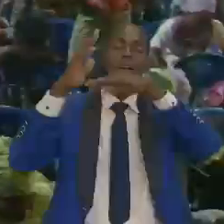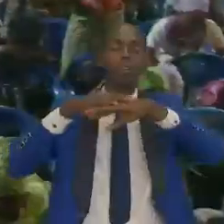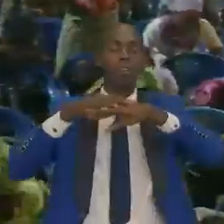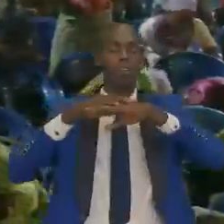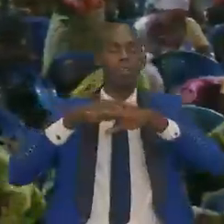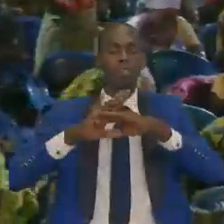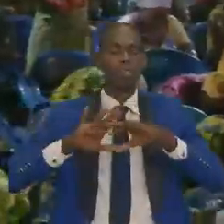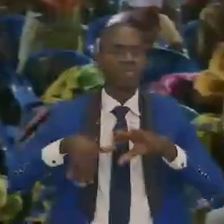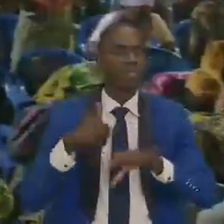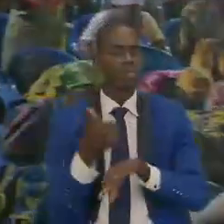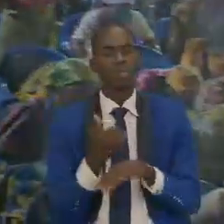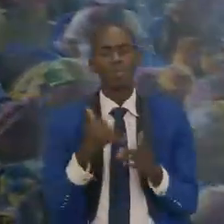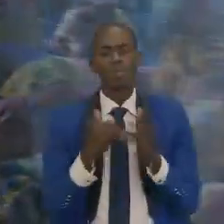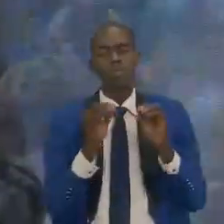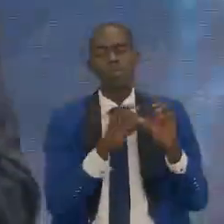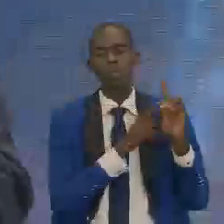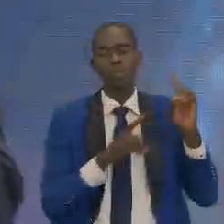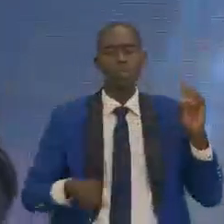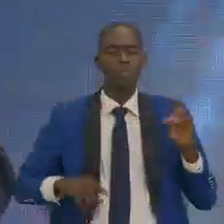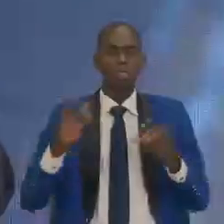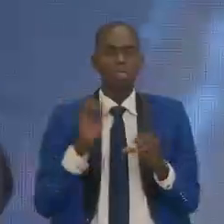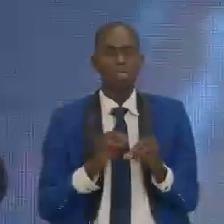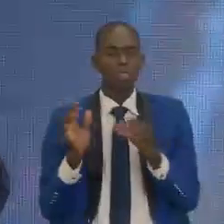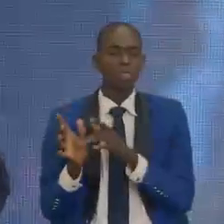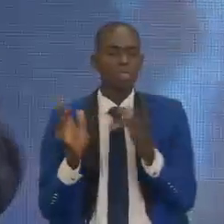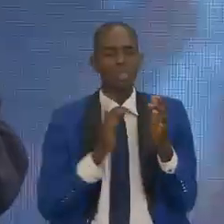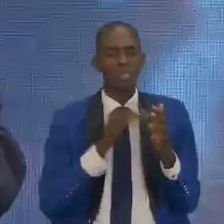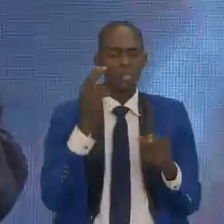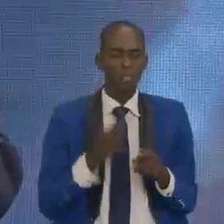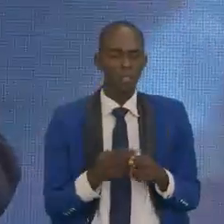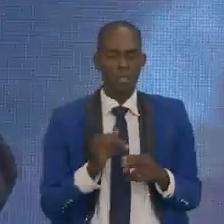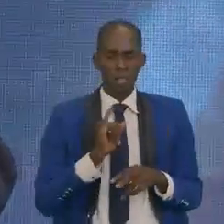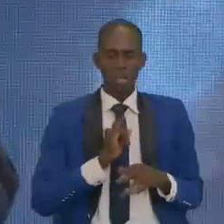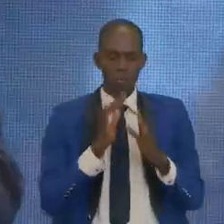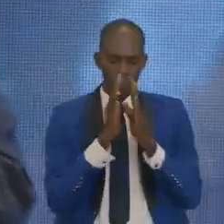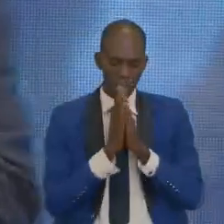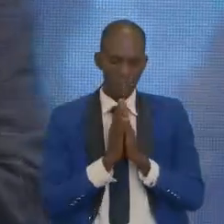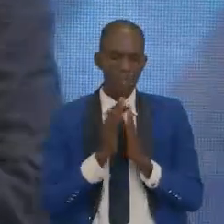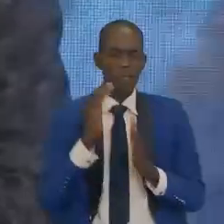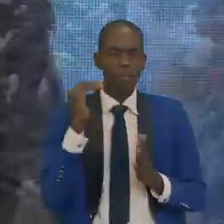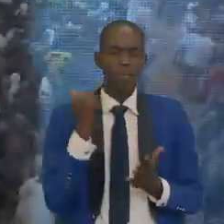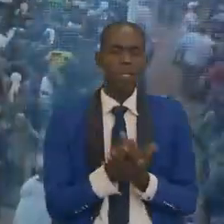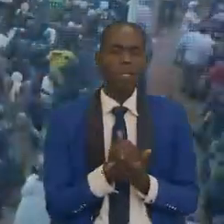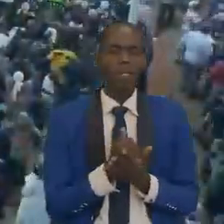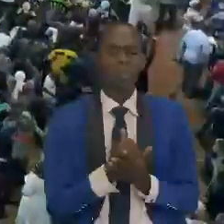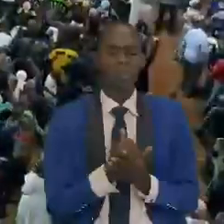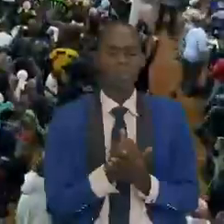Confirm it, O Lord. In Jesus' name I pray.